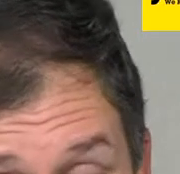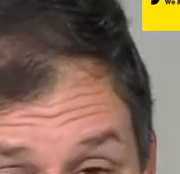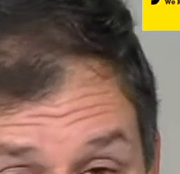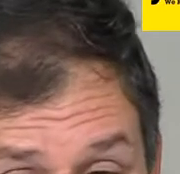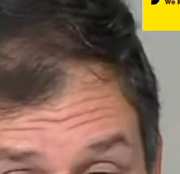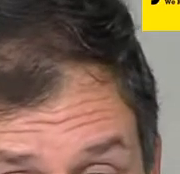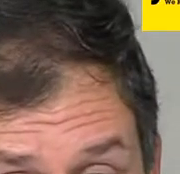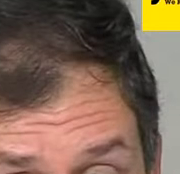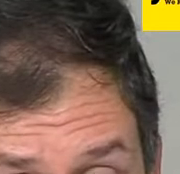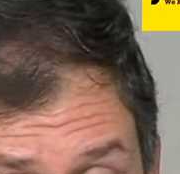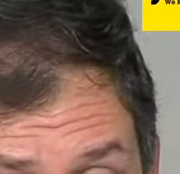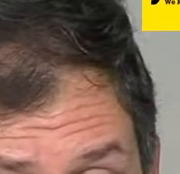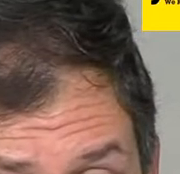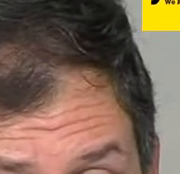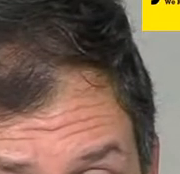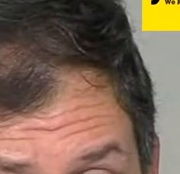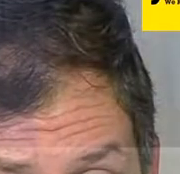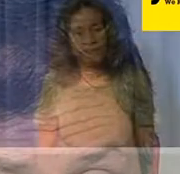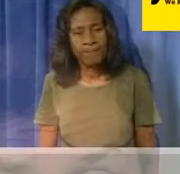But I find that,